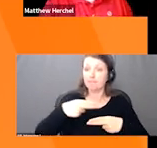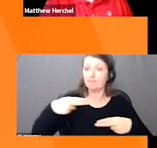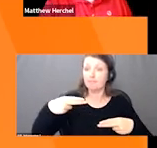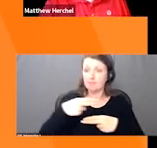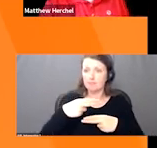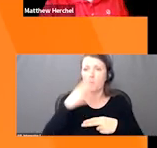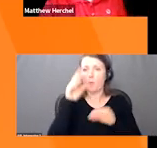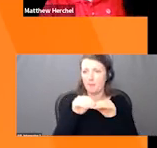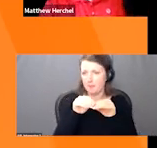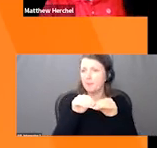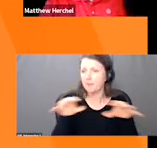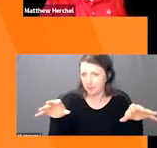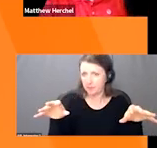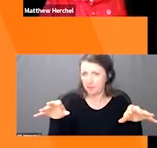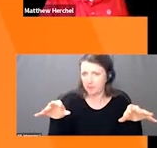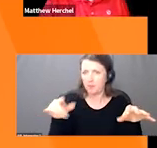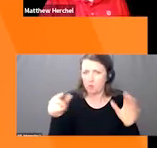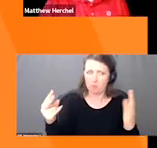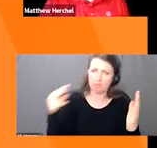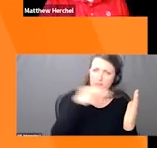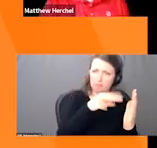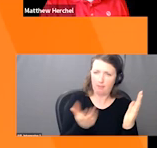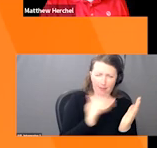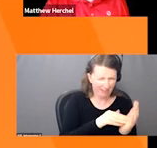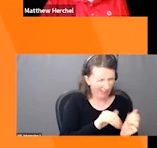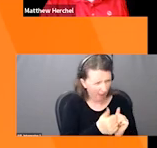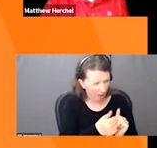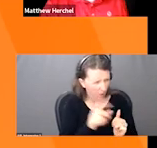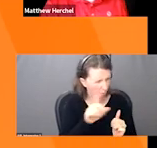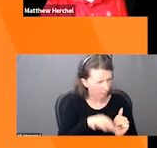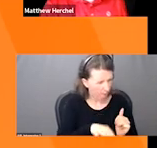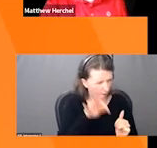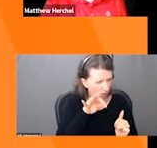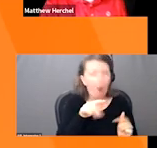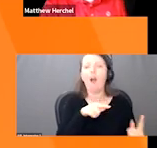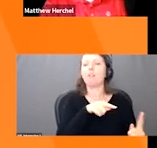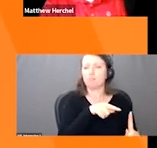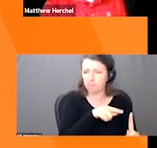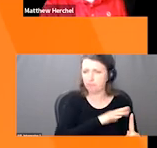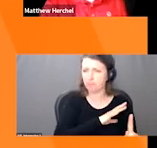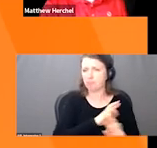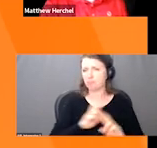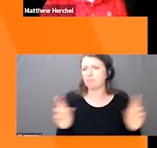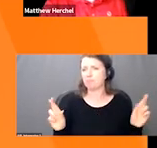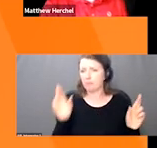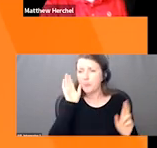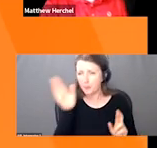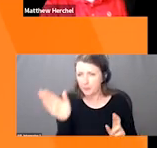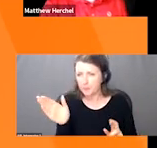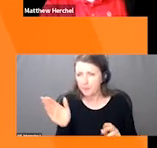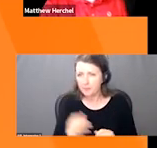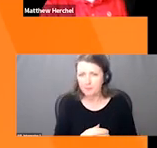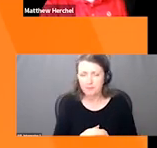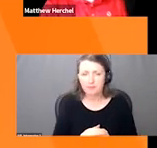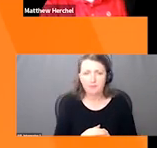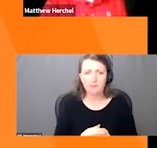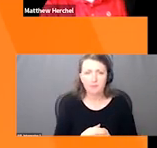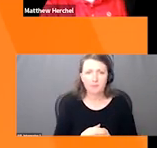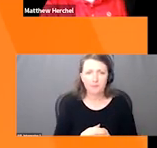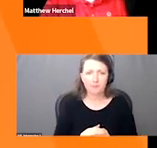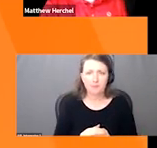things. But this is a really, really quick and easy one, especially if you were going to do something with that URL